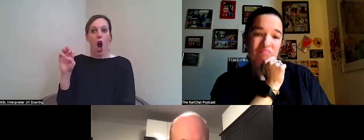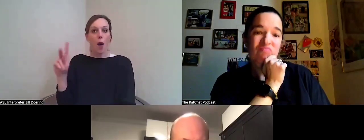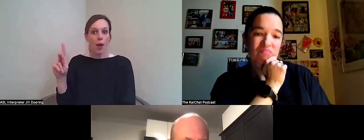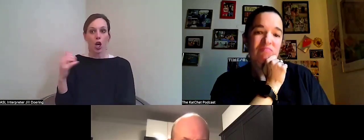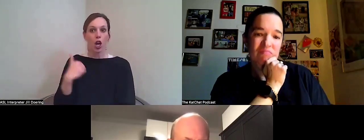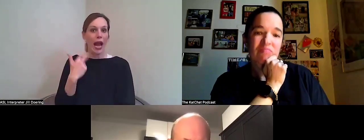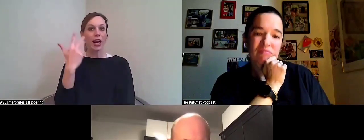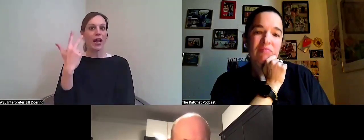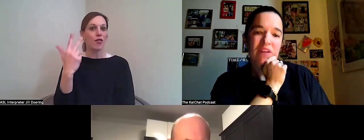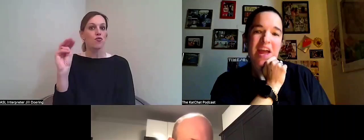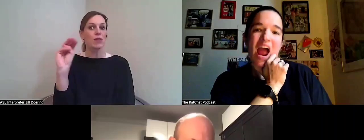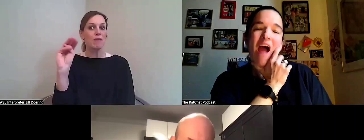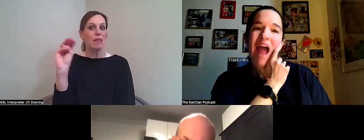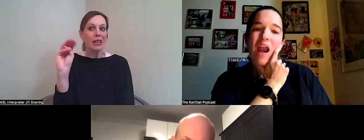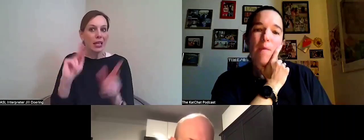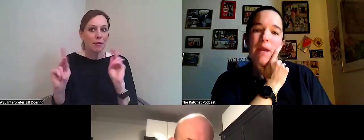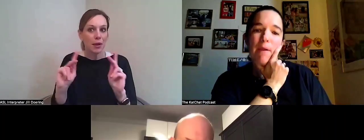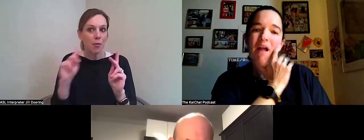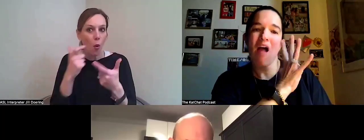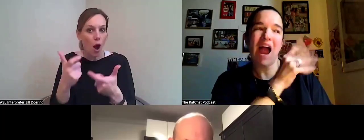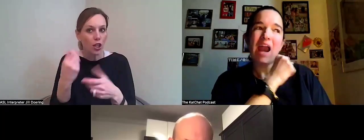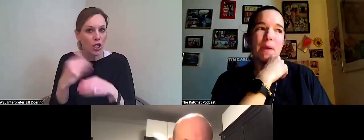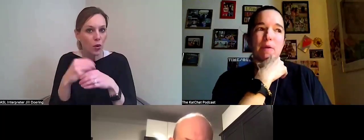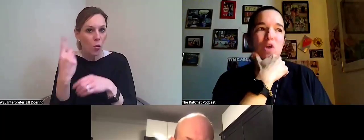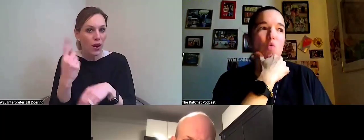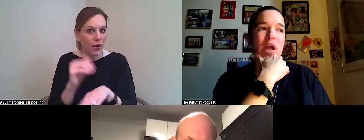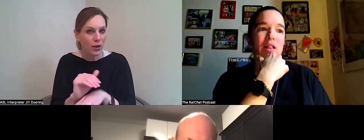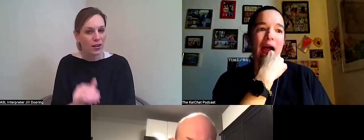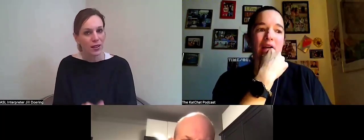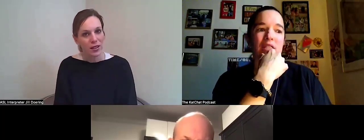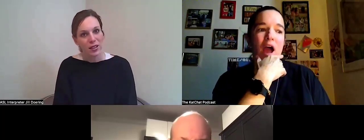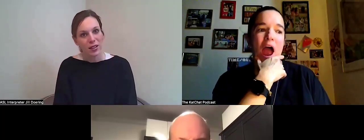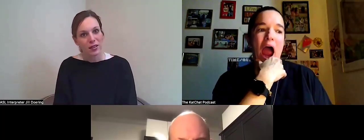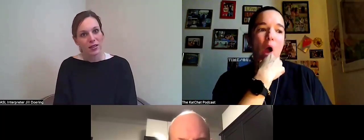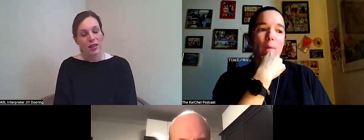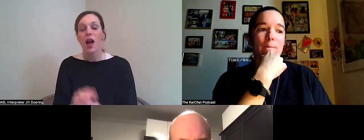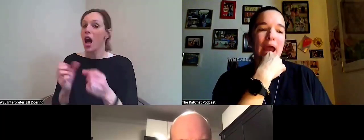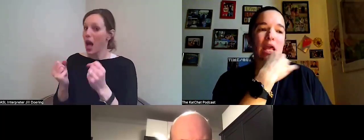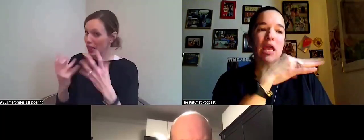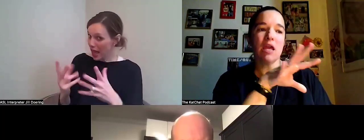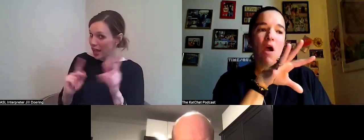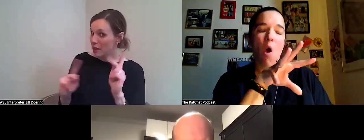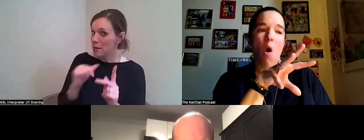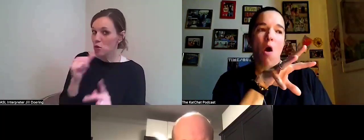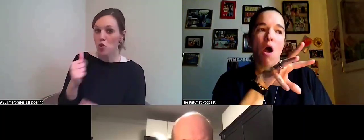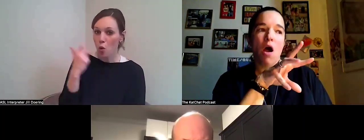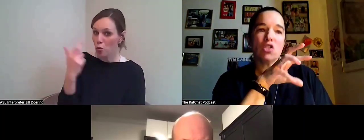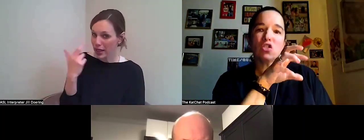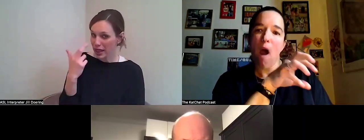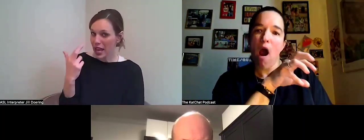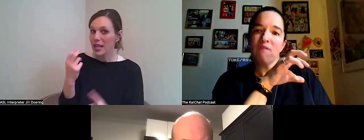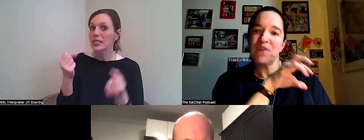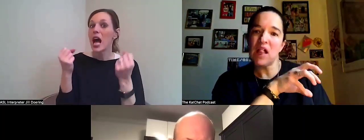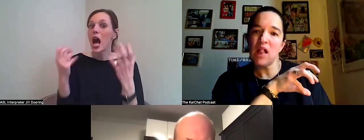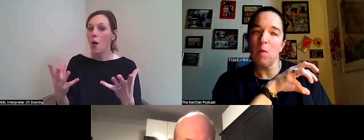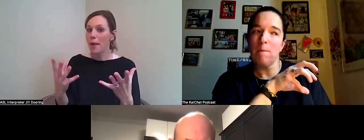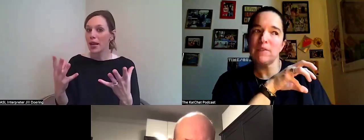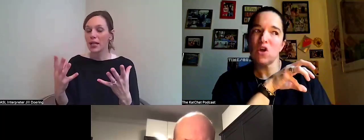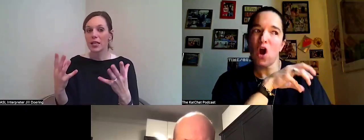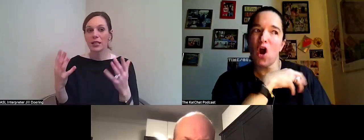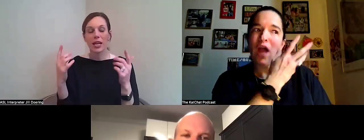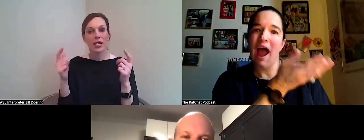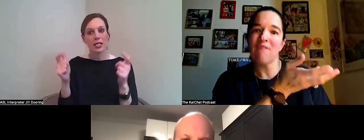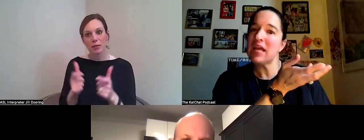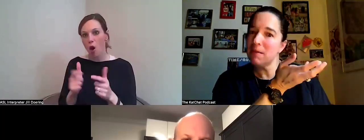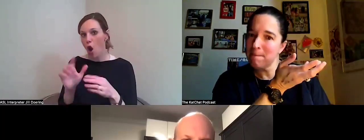it in one night. Yeah, It's a lot of people don't realize how many small